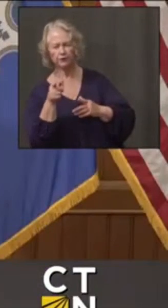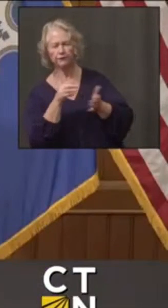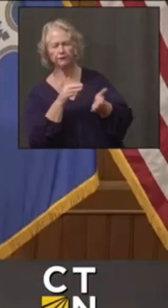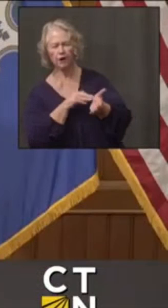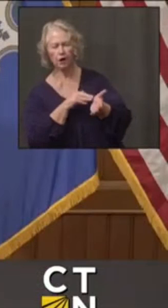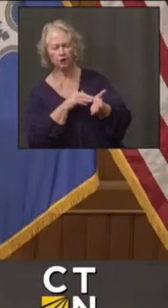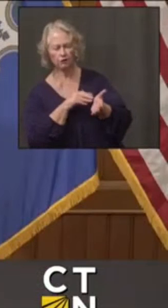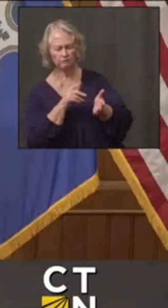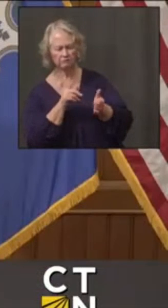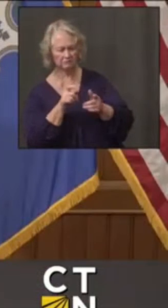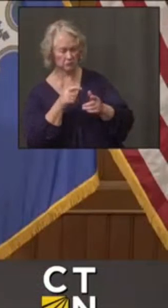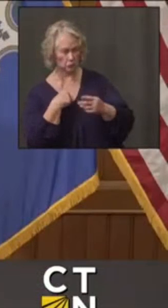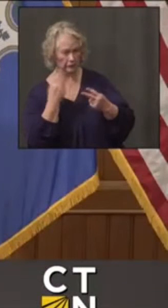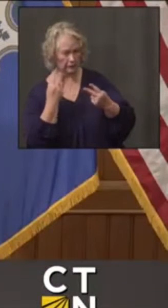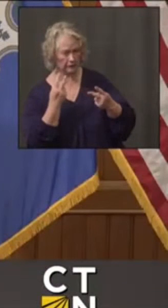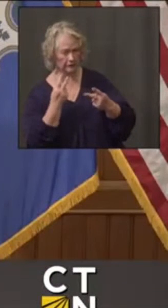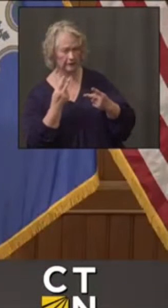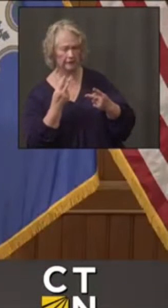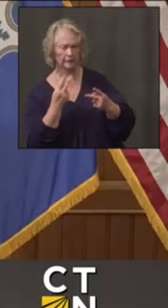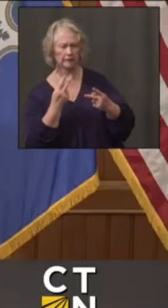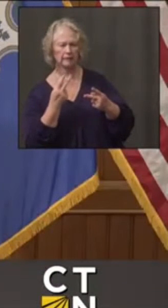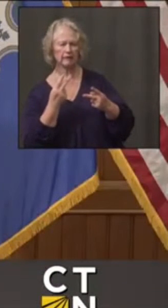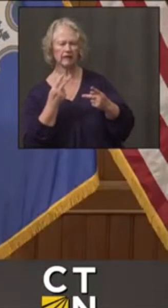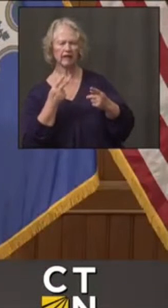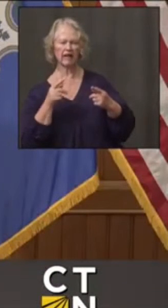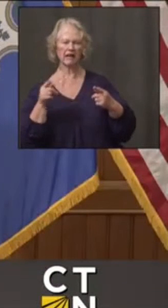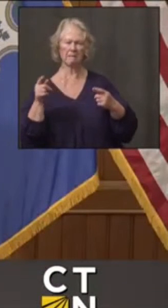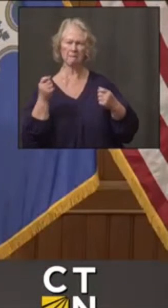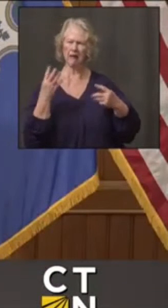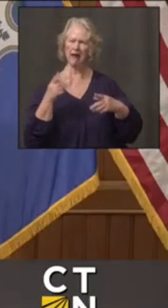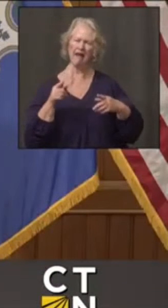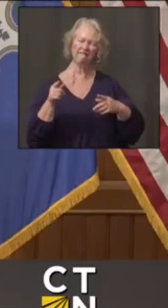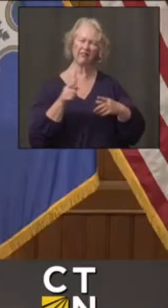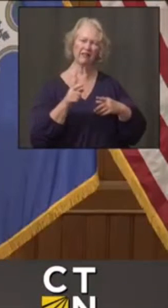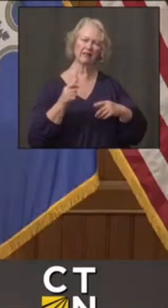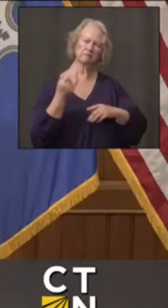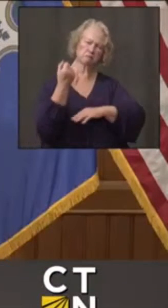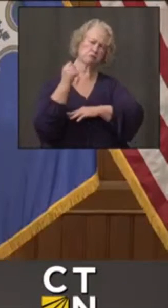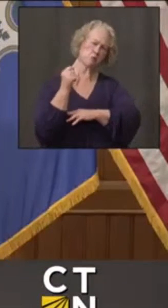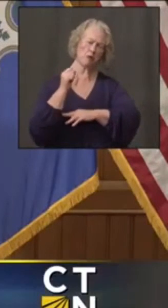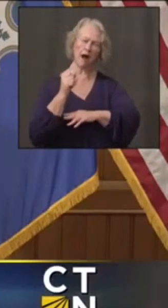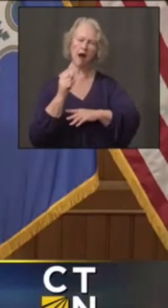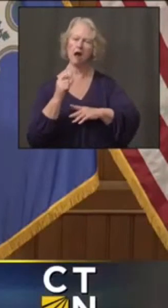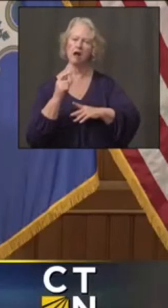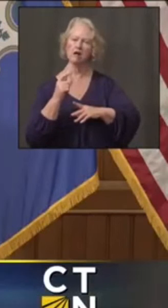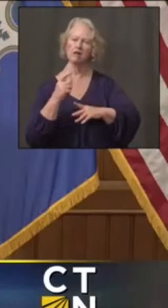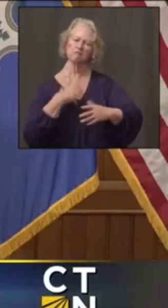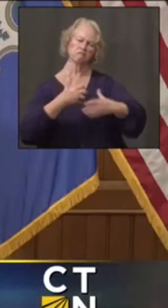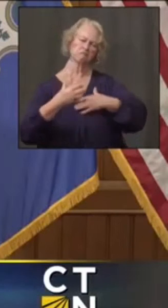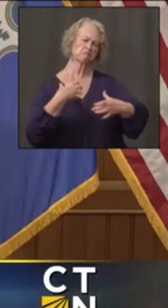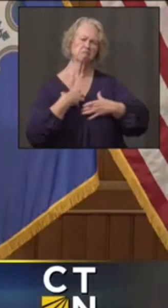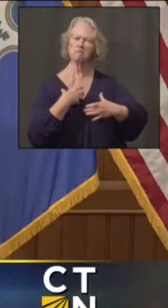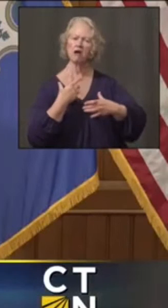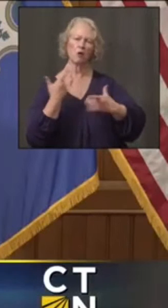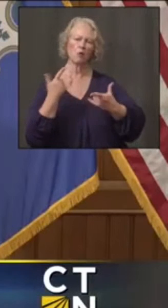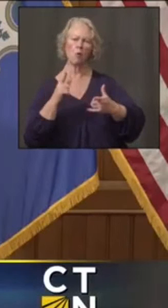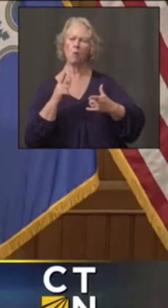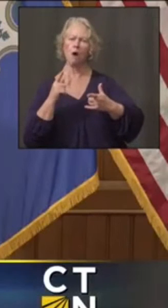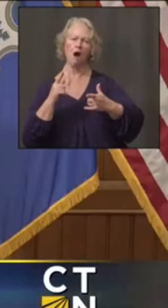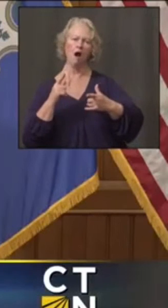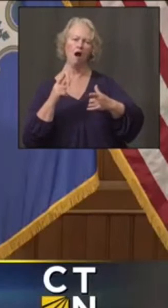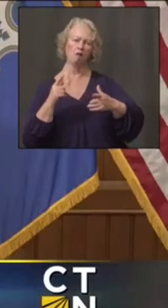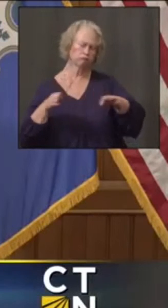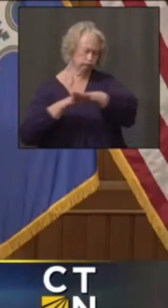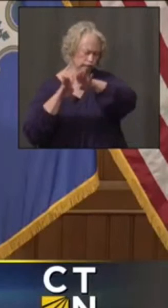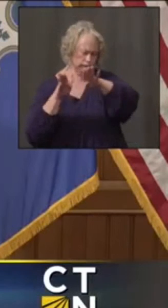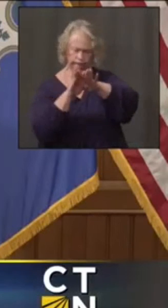we're seeing more of these anti-lockdown protests, and part of that does question the vaccine itself. So how do